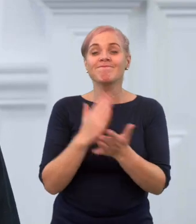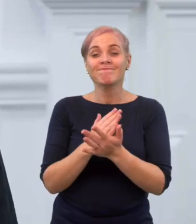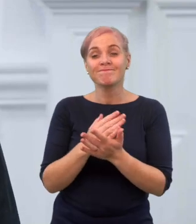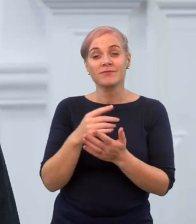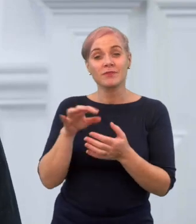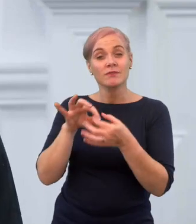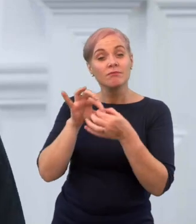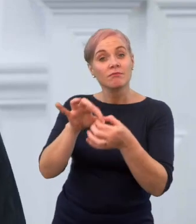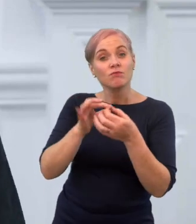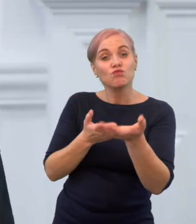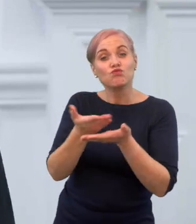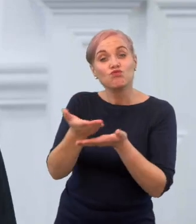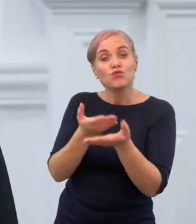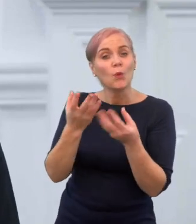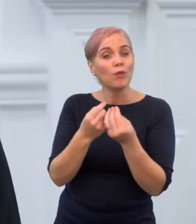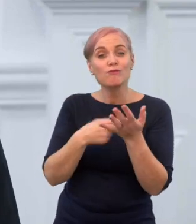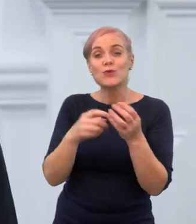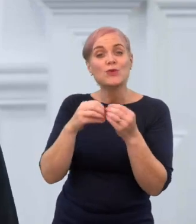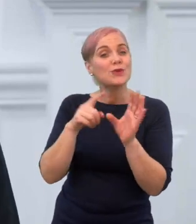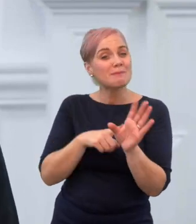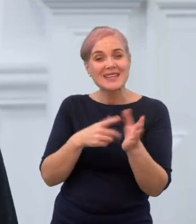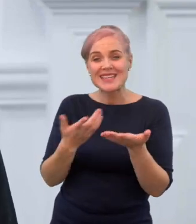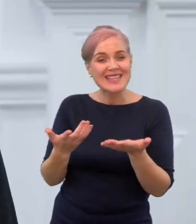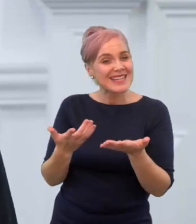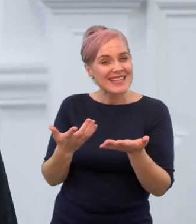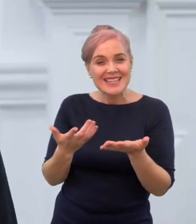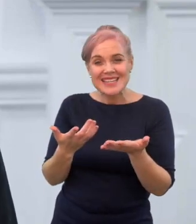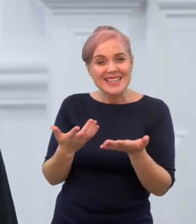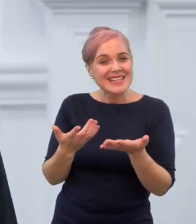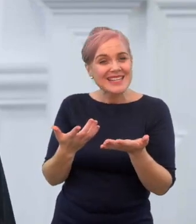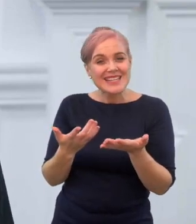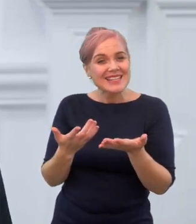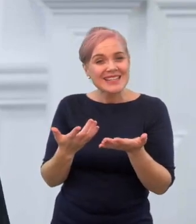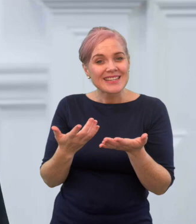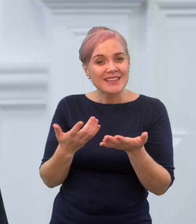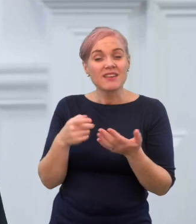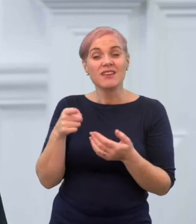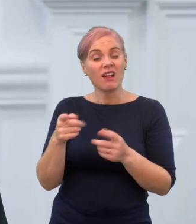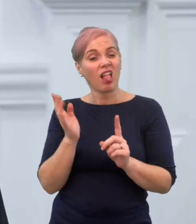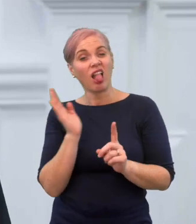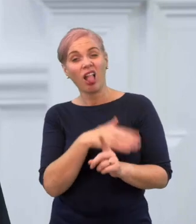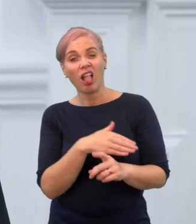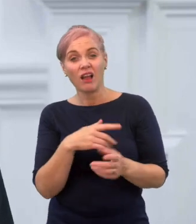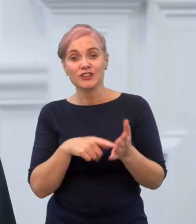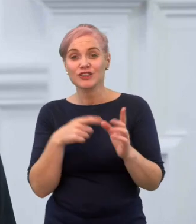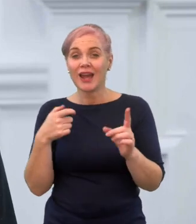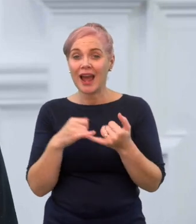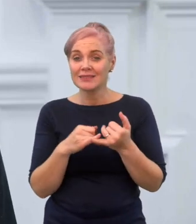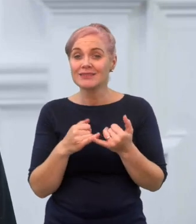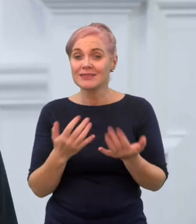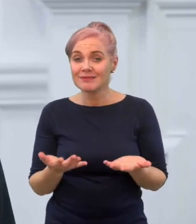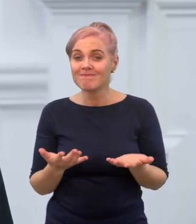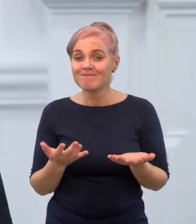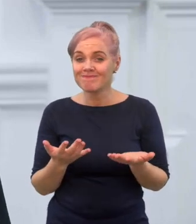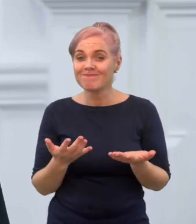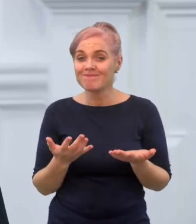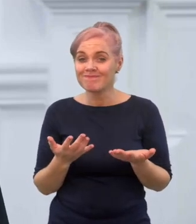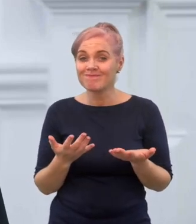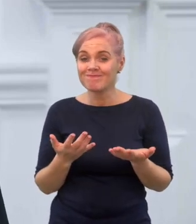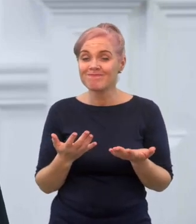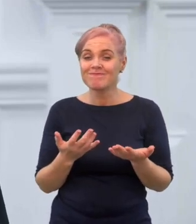But a lot of that stems from not being able to communicate properly with Ruby, or she has a lack of